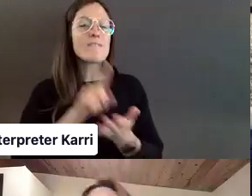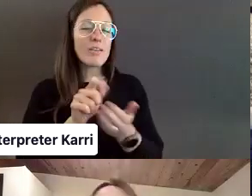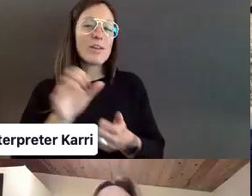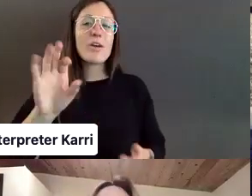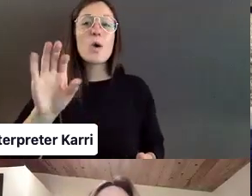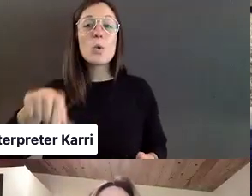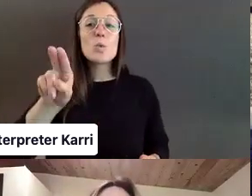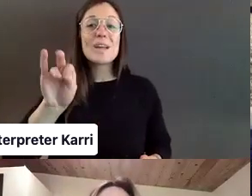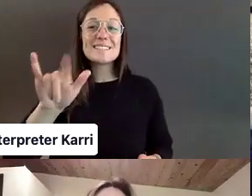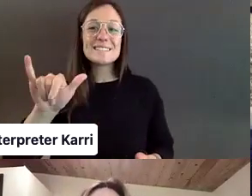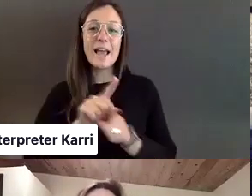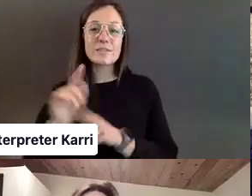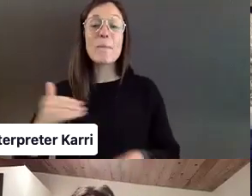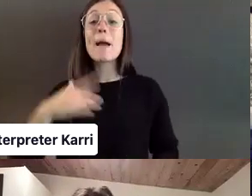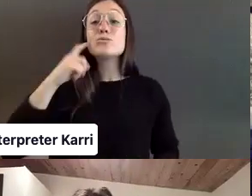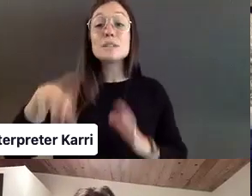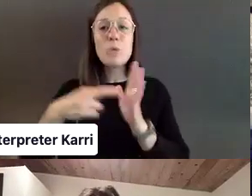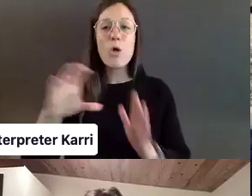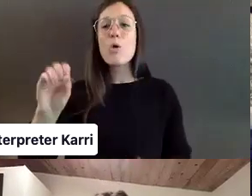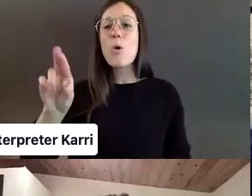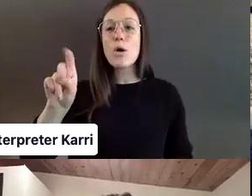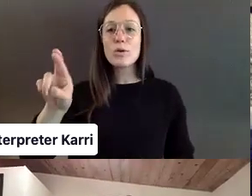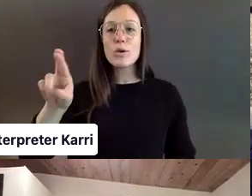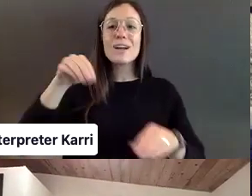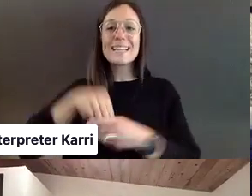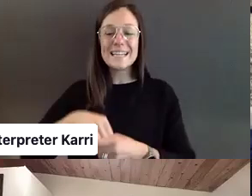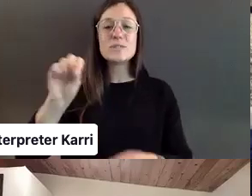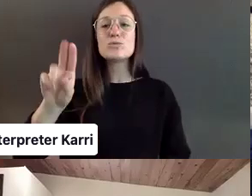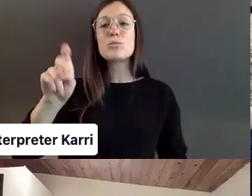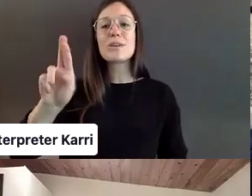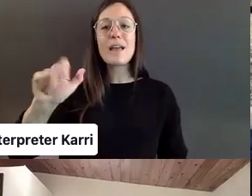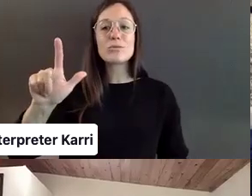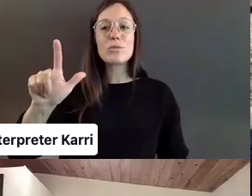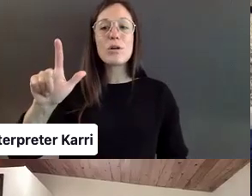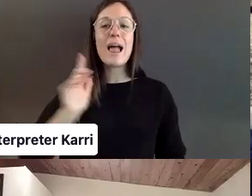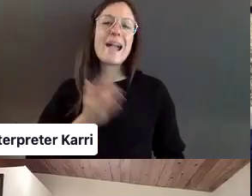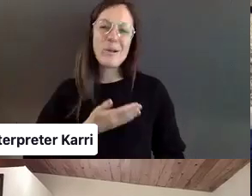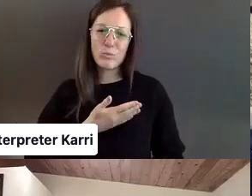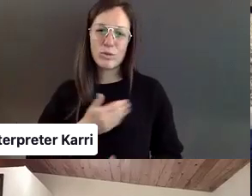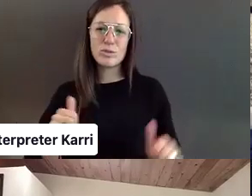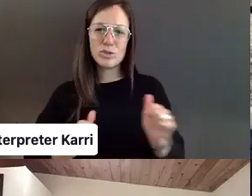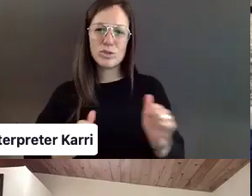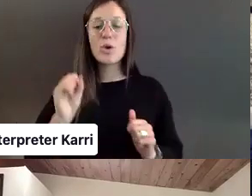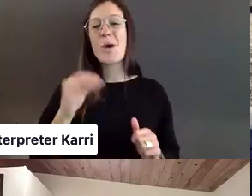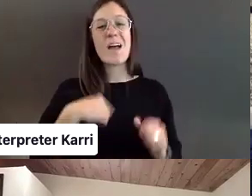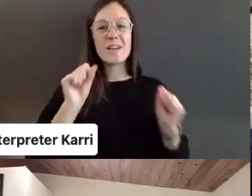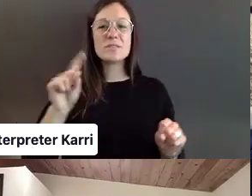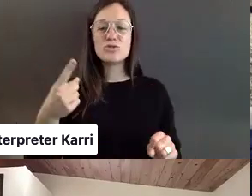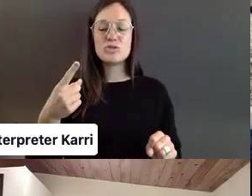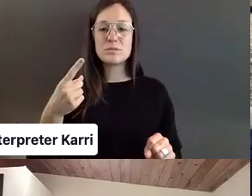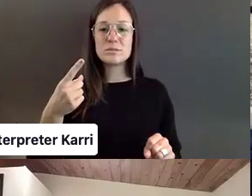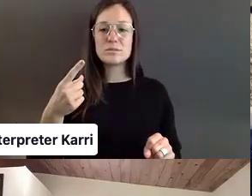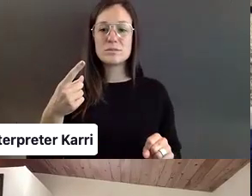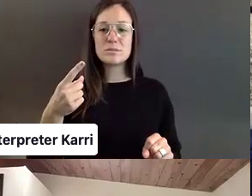dream role is a coroner in a supernatural hour show. So I could just stick in